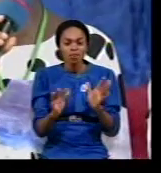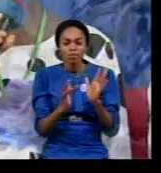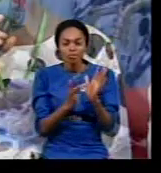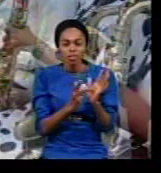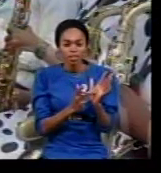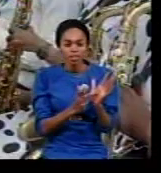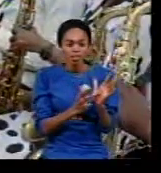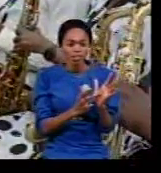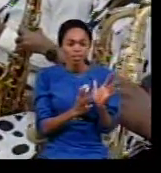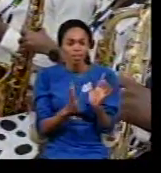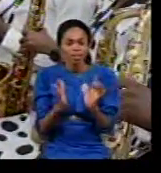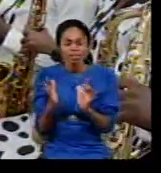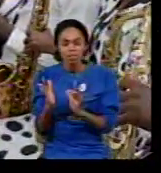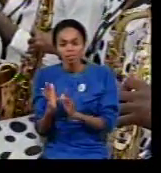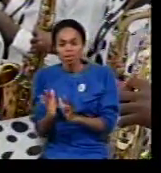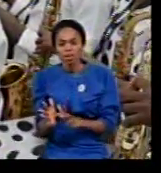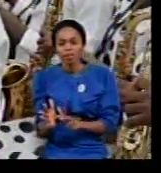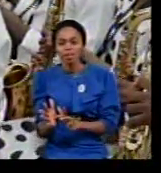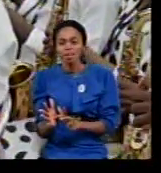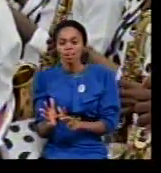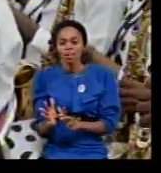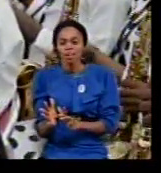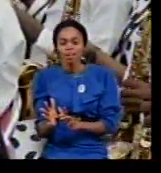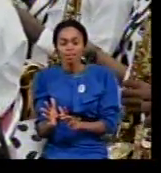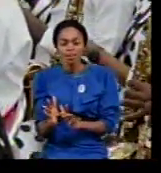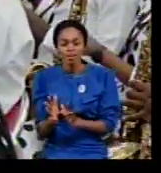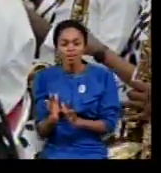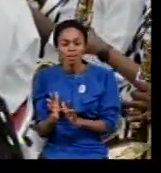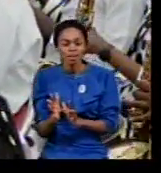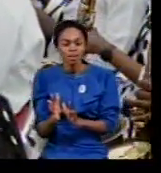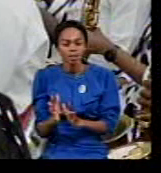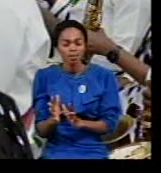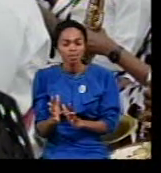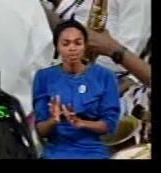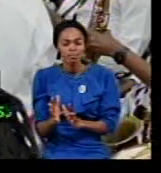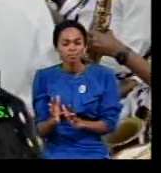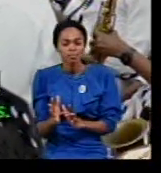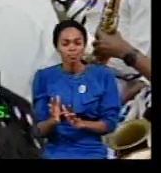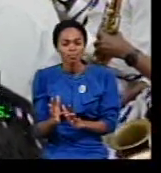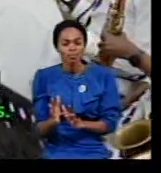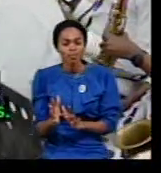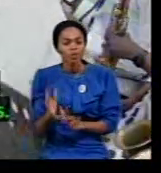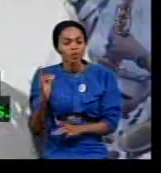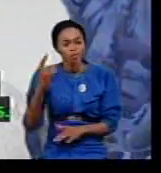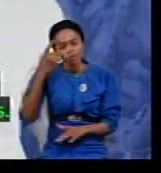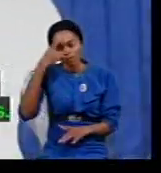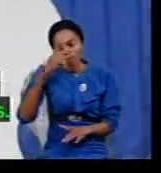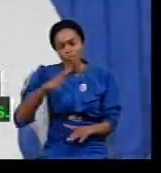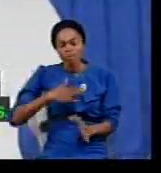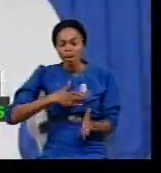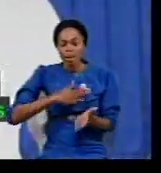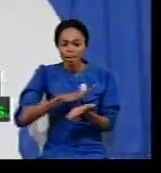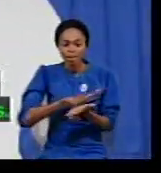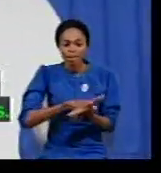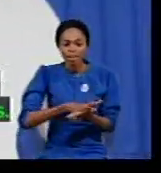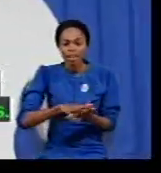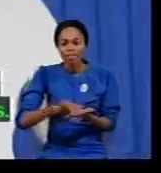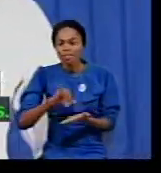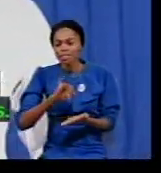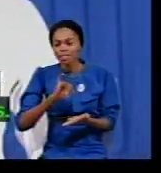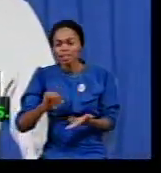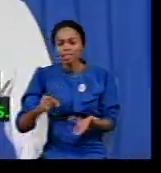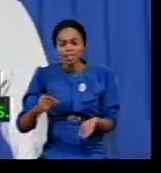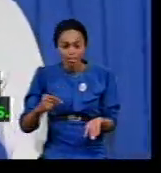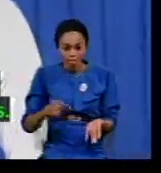Thomas. When I see this, then I shall know. I don't need to see anything again. He saved me. I feel that in my soul. I know that in my